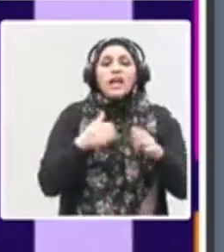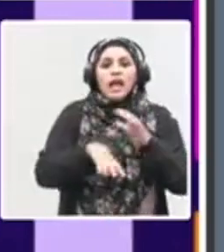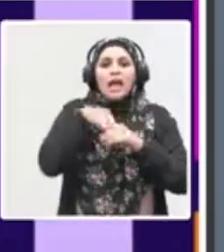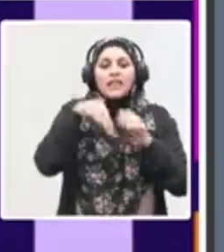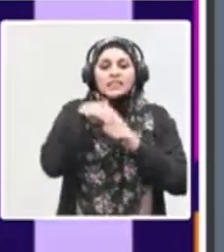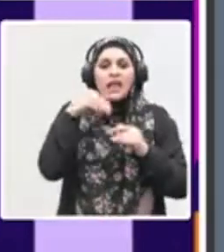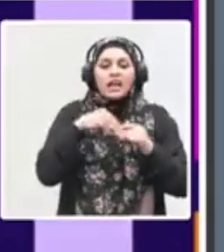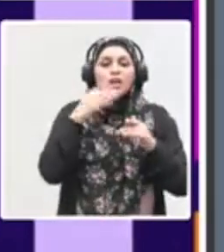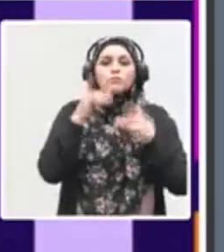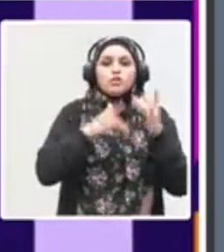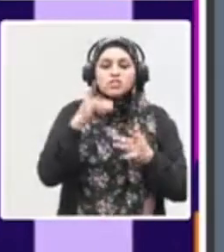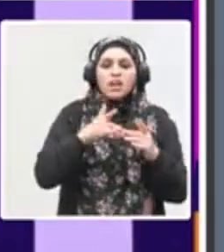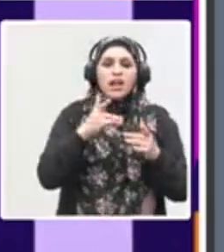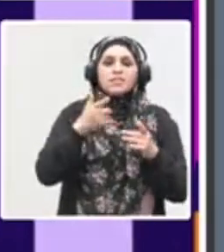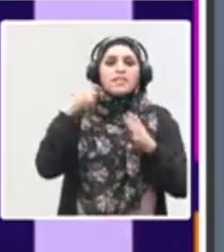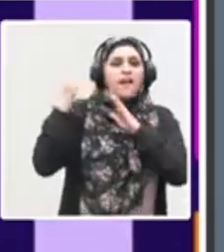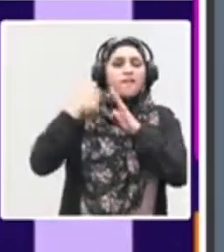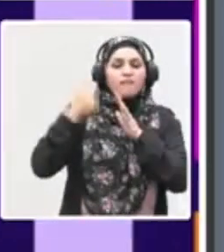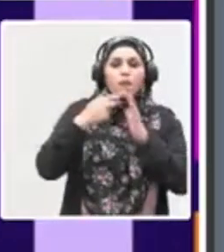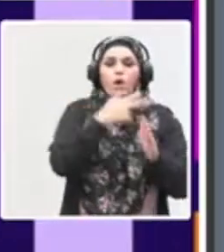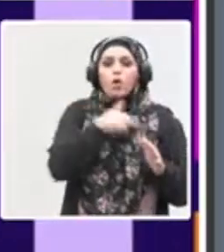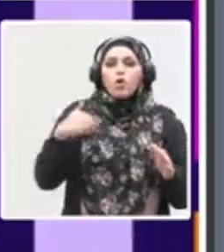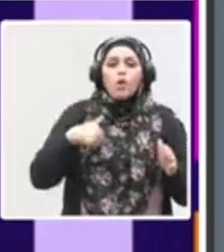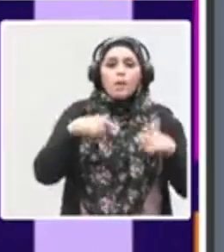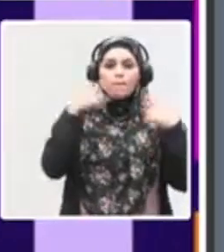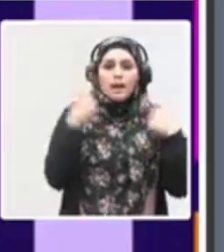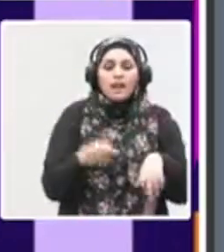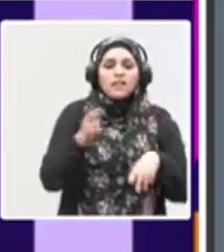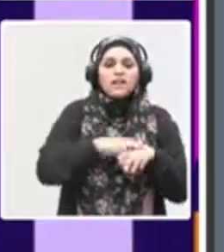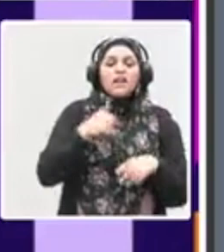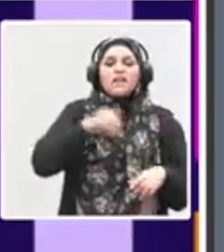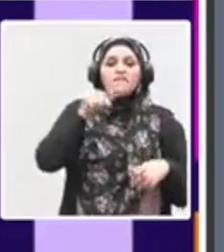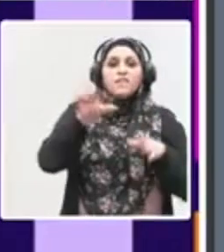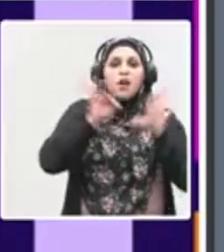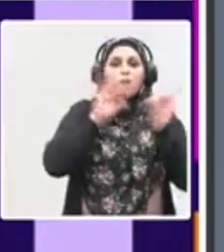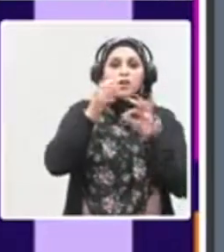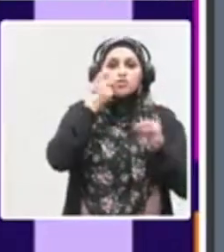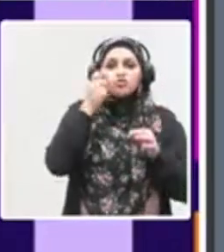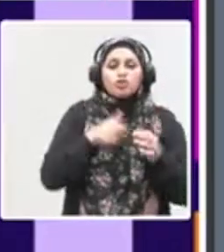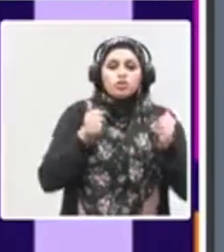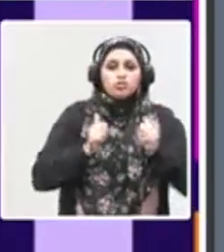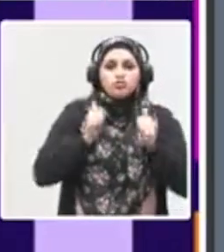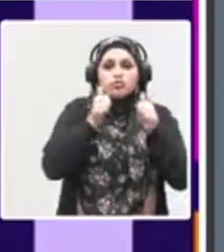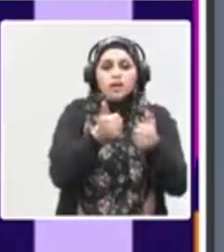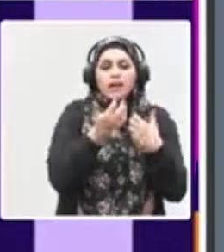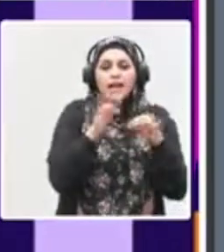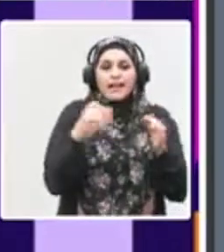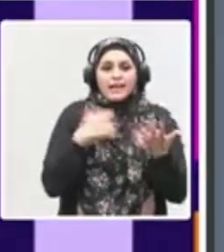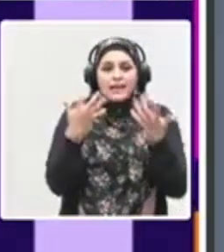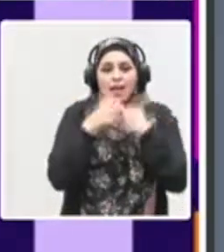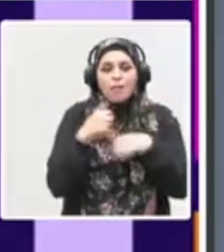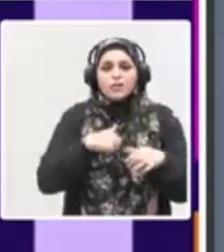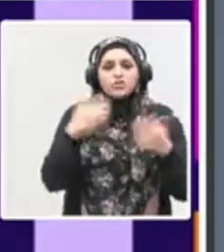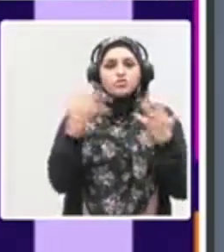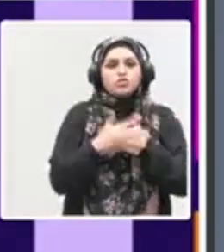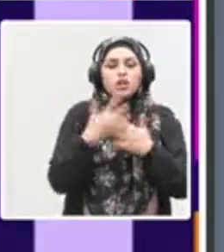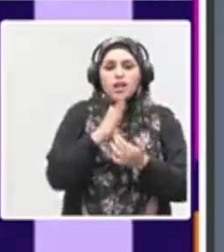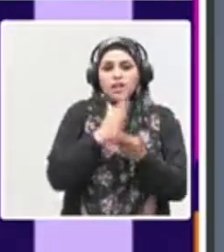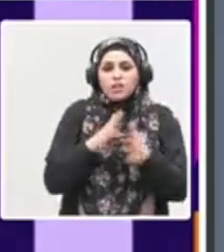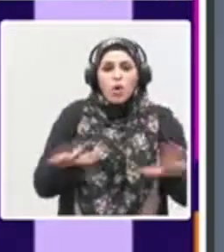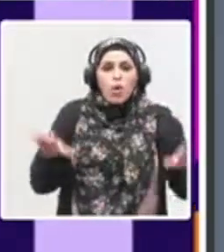a large county initiative, which is going to focus on technology, innovation, new